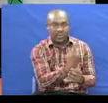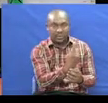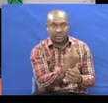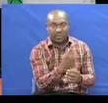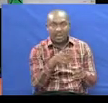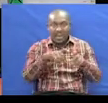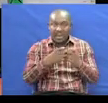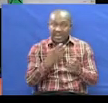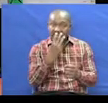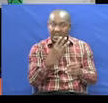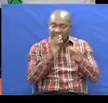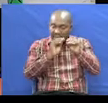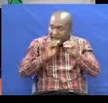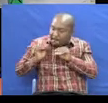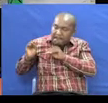3